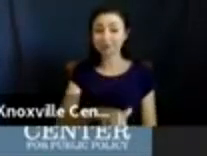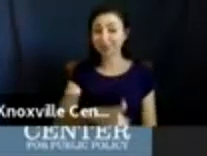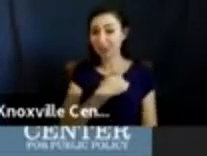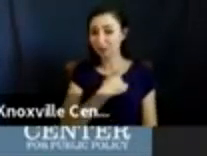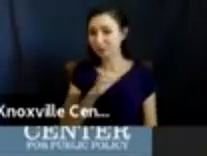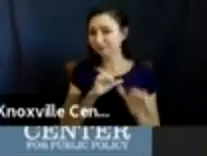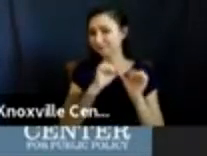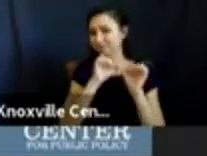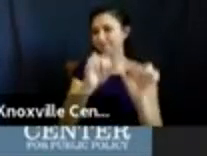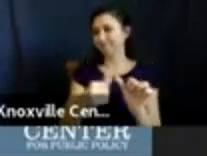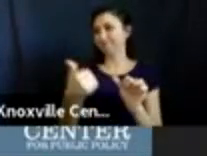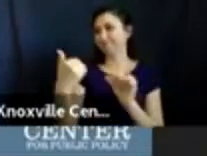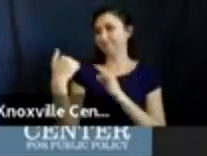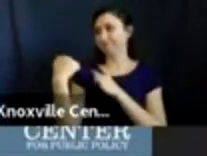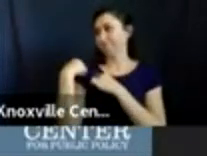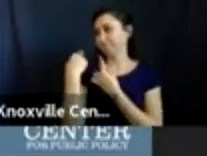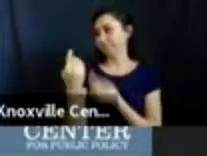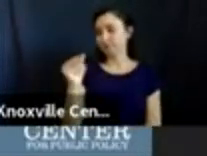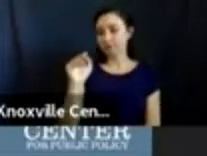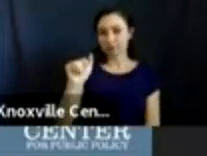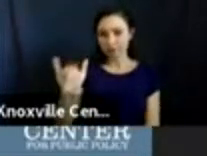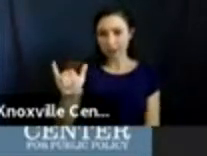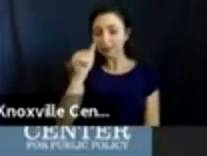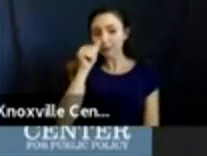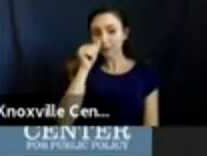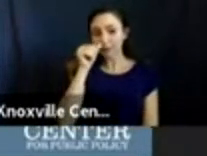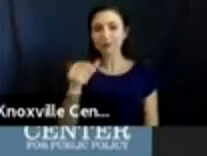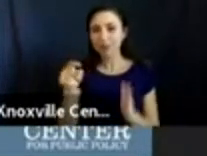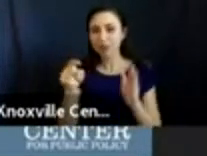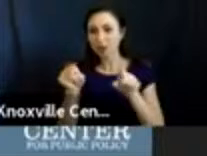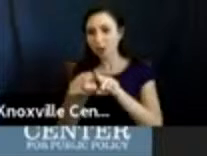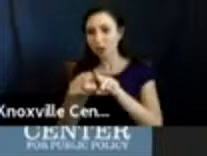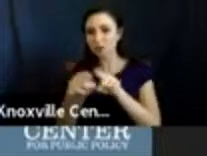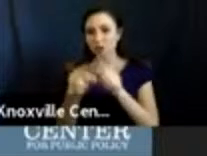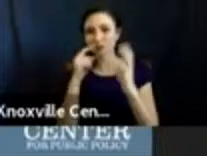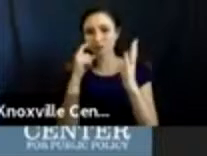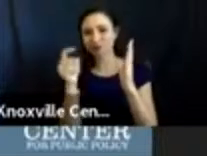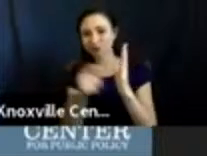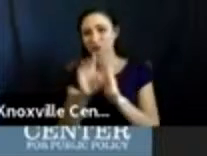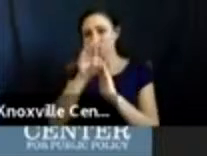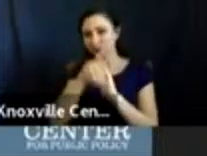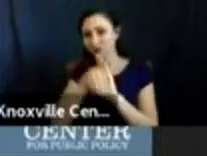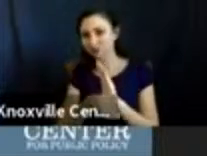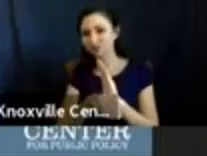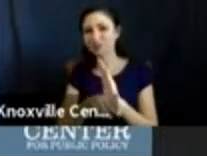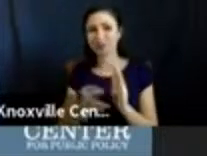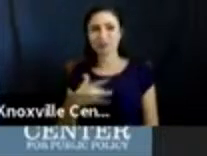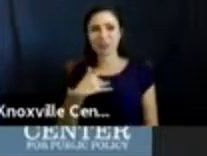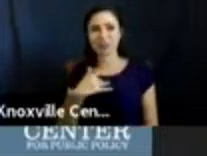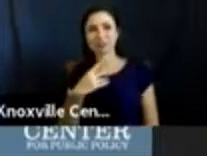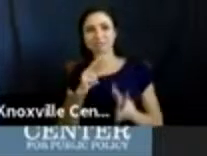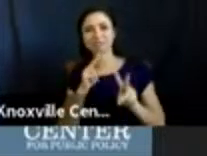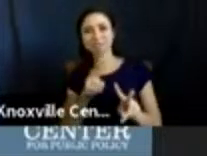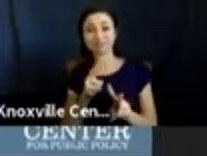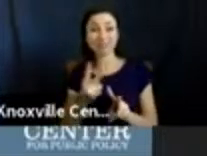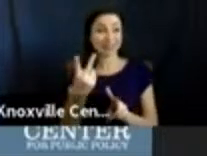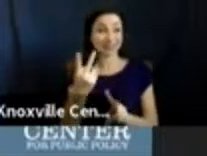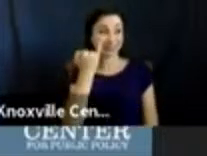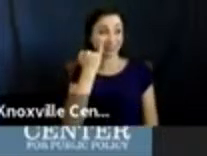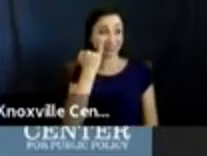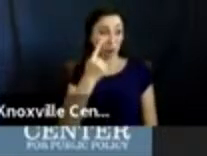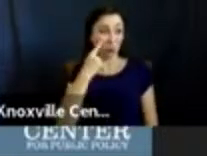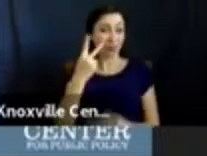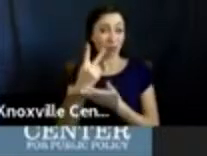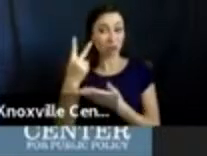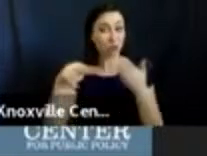time, but there is evidence of declining optimism since summer, which is the question looking ahead 2 weeks from now. Do you think things will be better, worse, or about